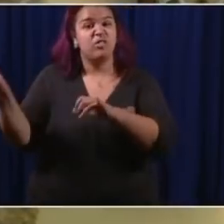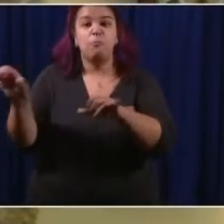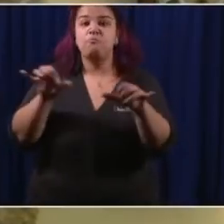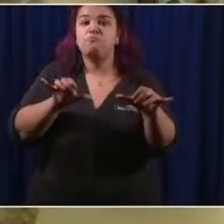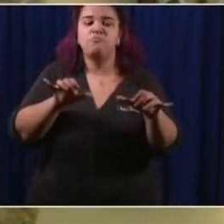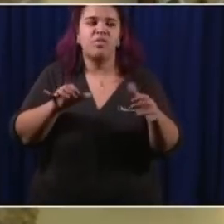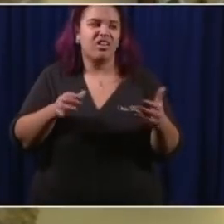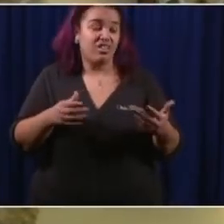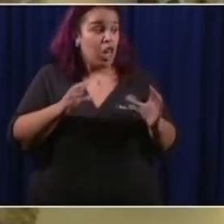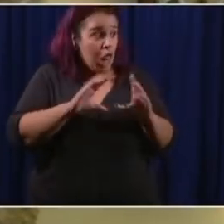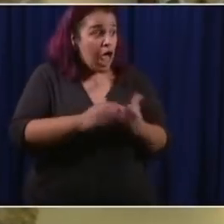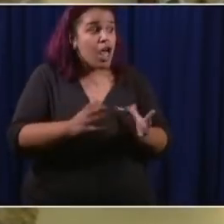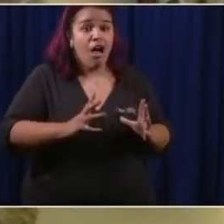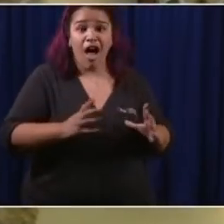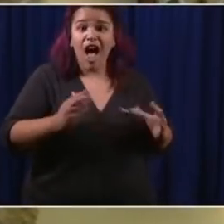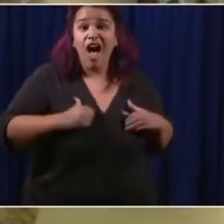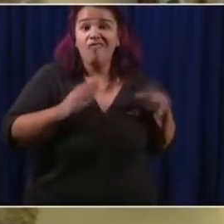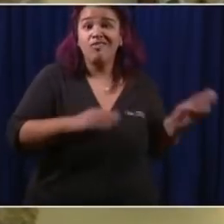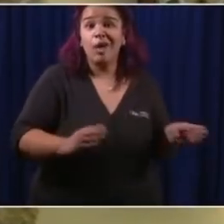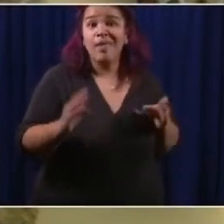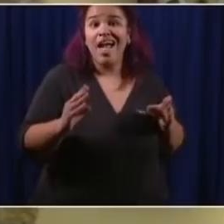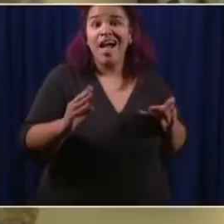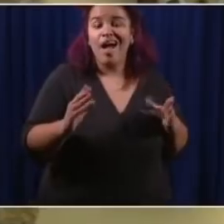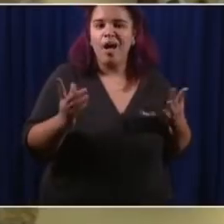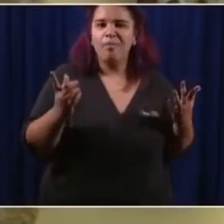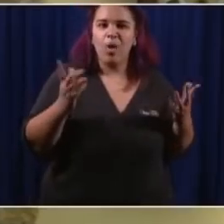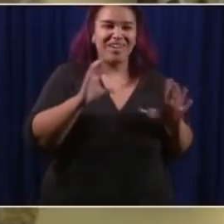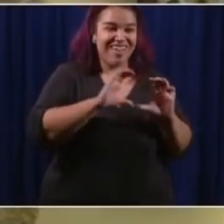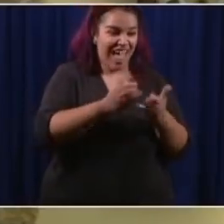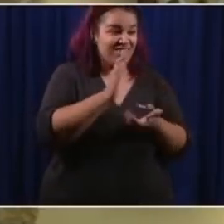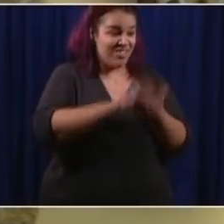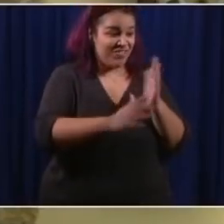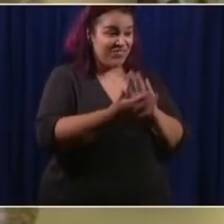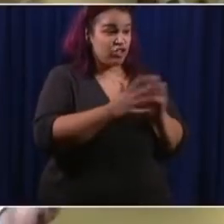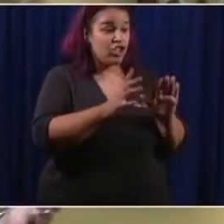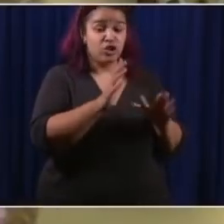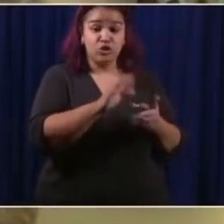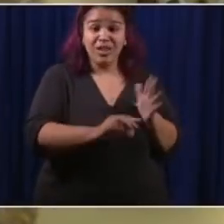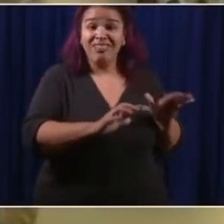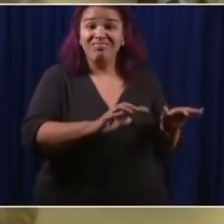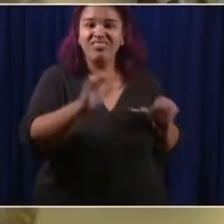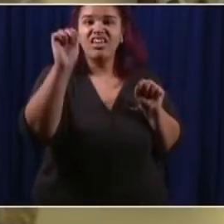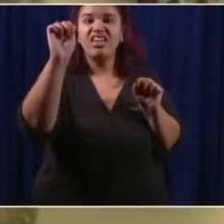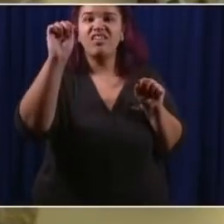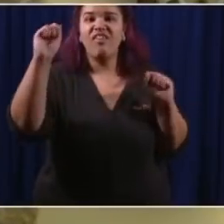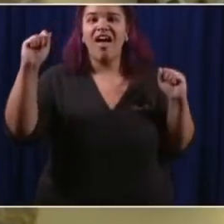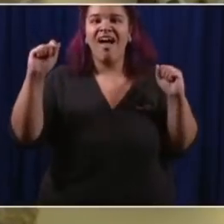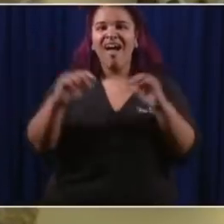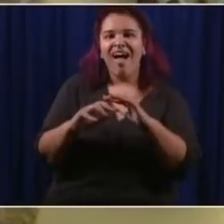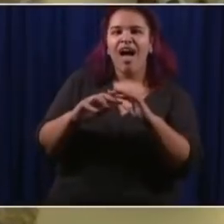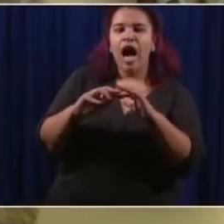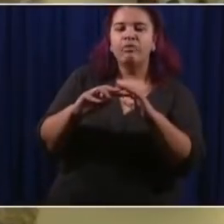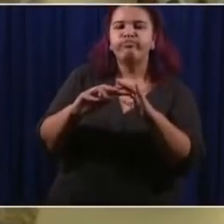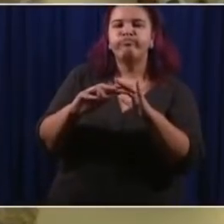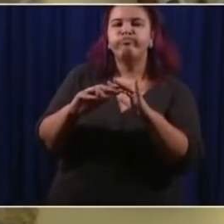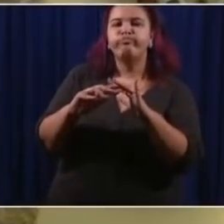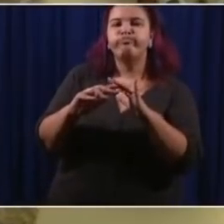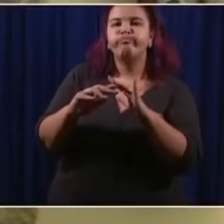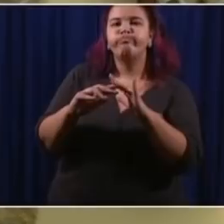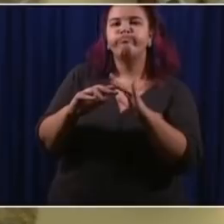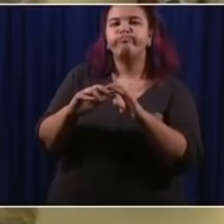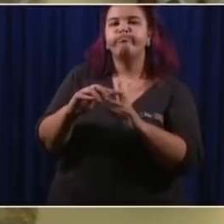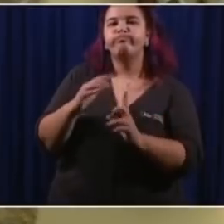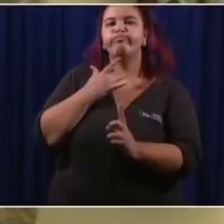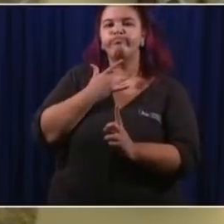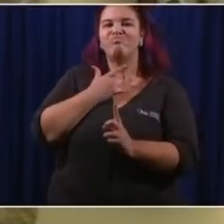but I'm convinced, they know how to do that. It's okay in the library. They know how to do that. They got a